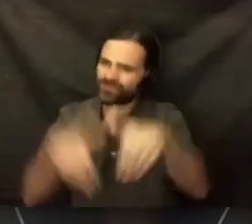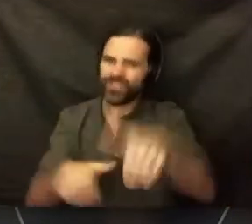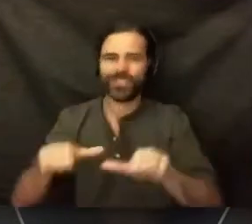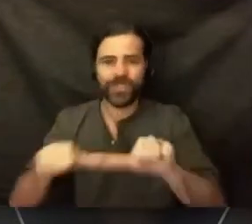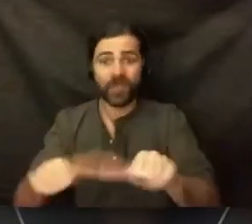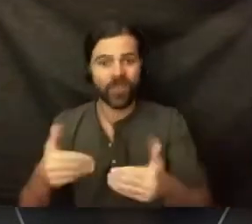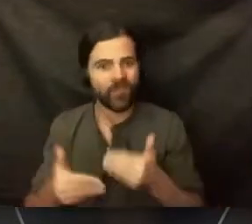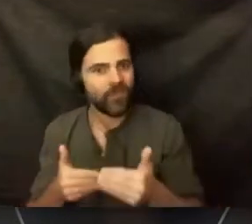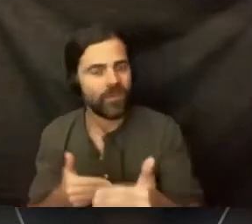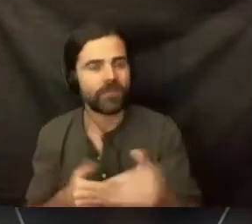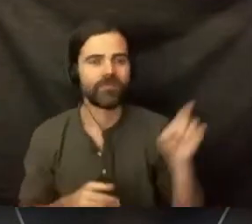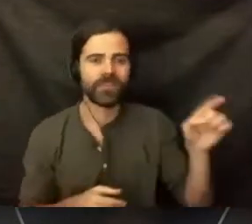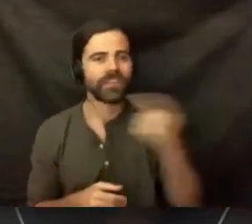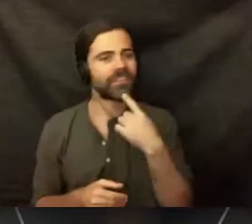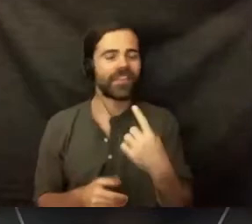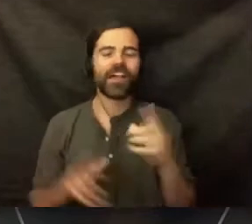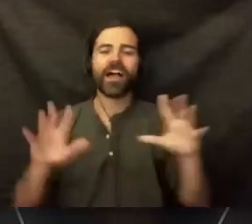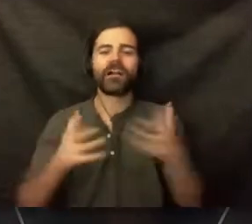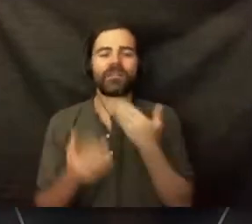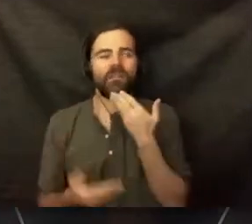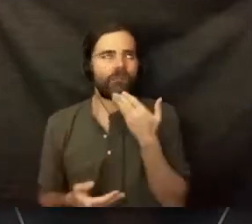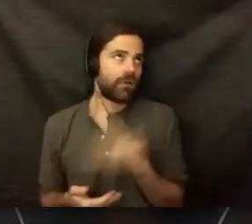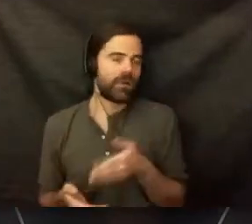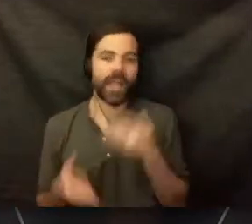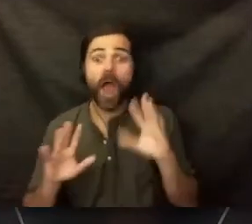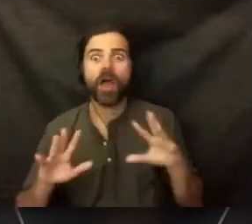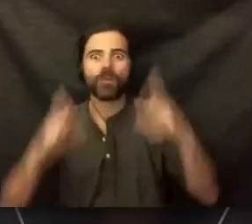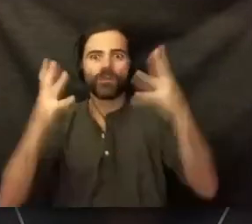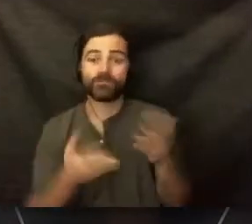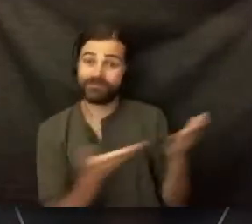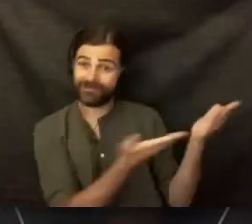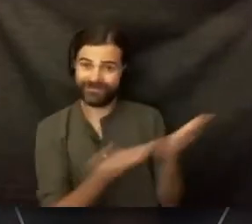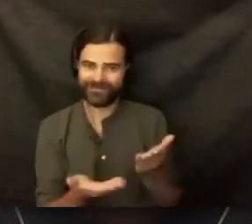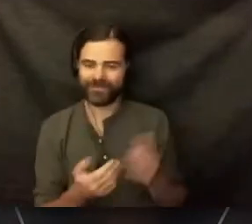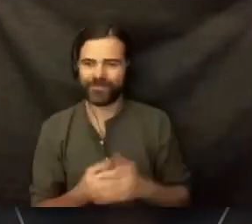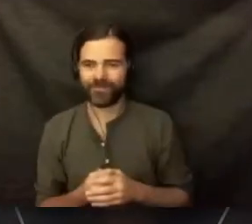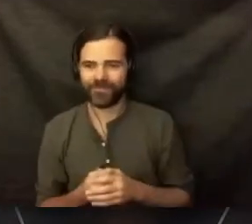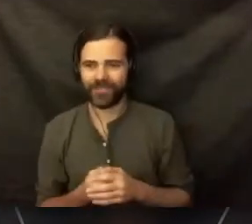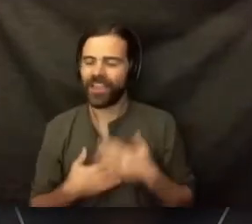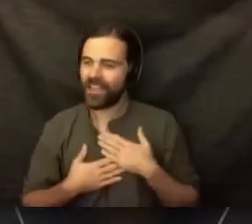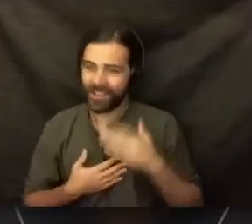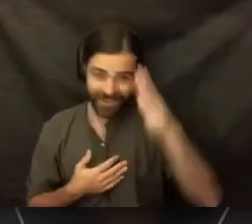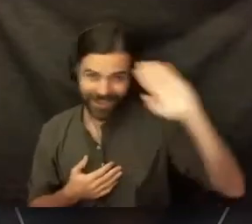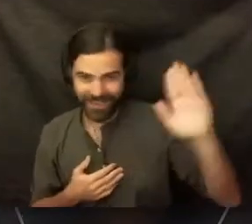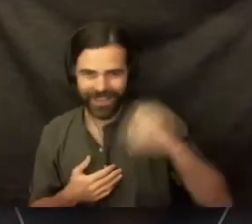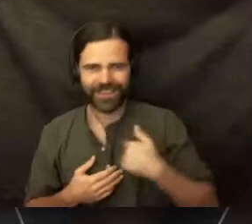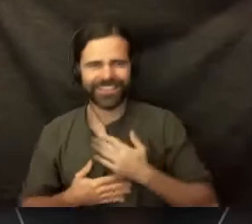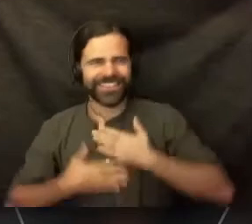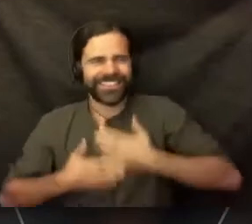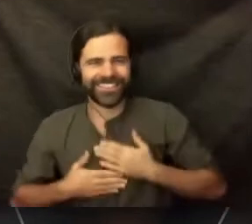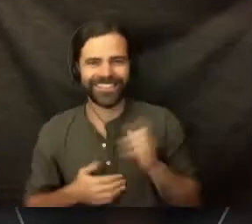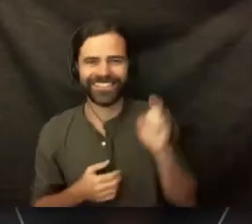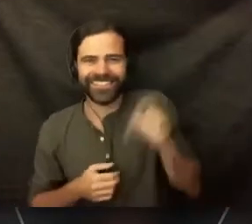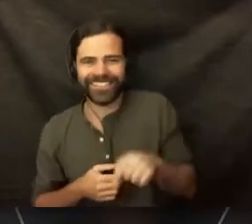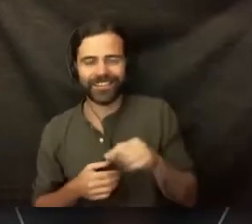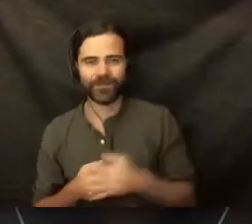the boring revolution. Indy, the floor is yours. Hello, I'm delighted to be here. I think I'm delighted to be in this part